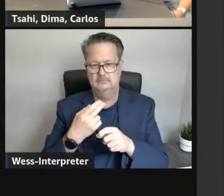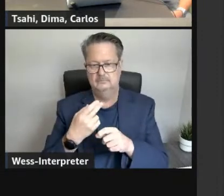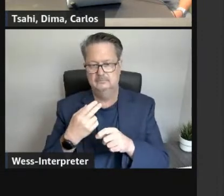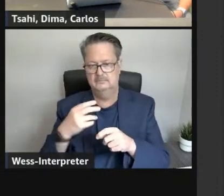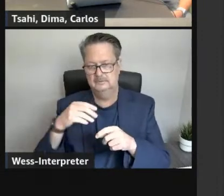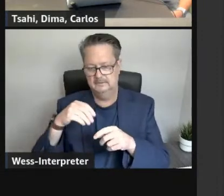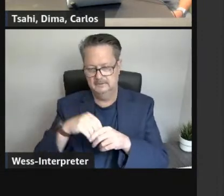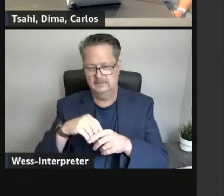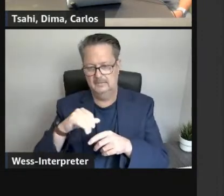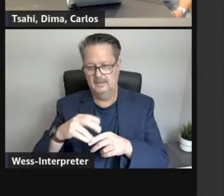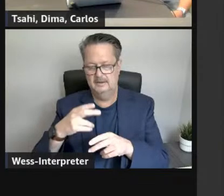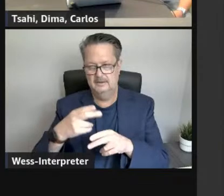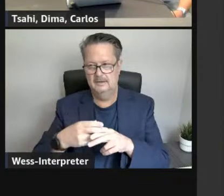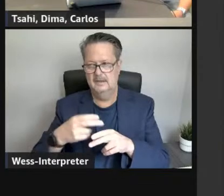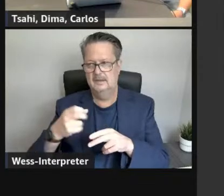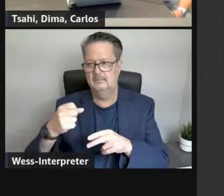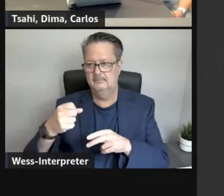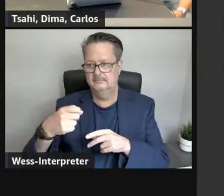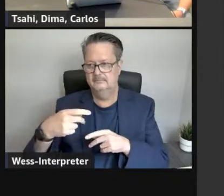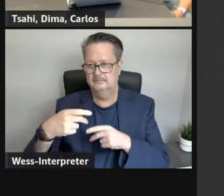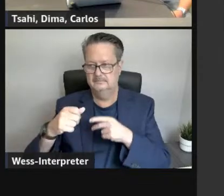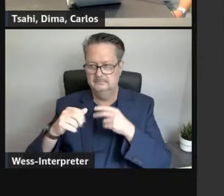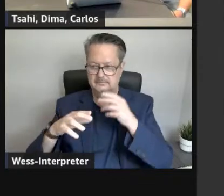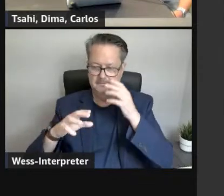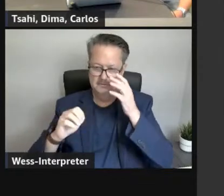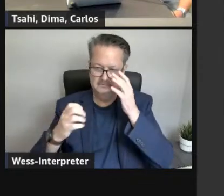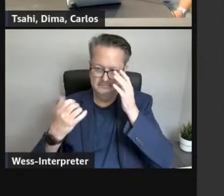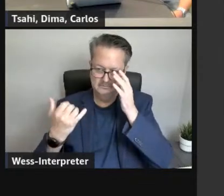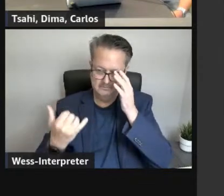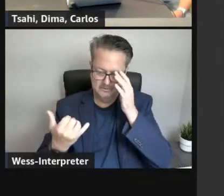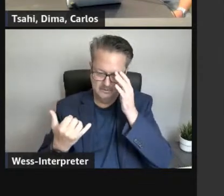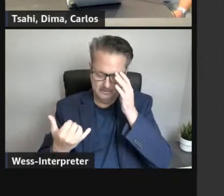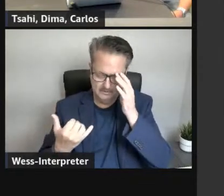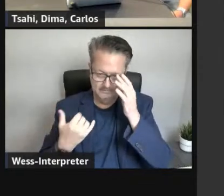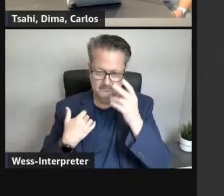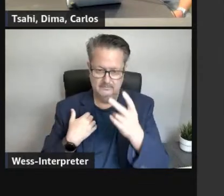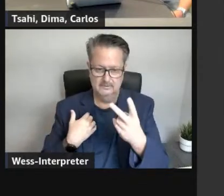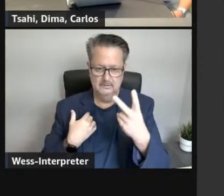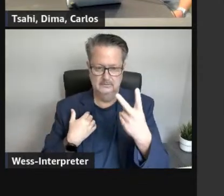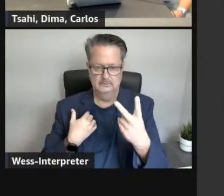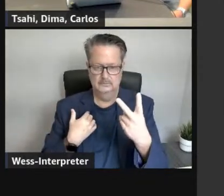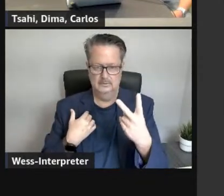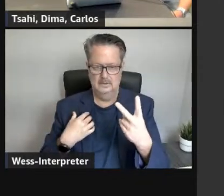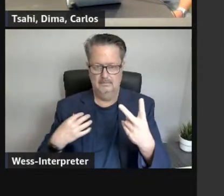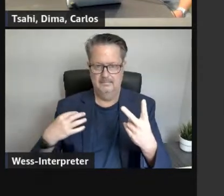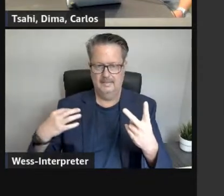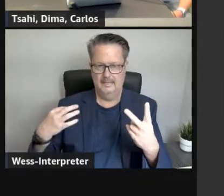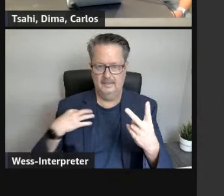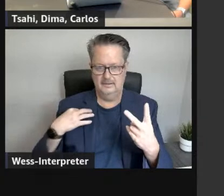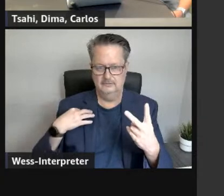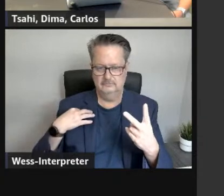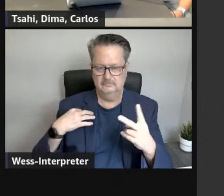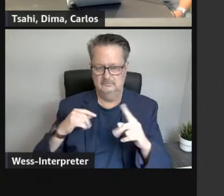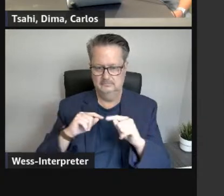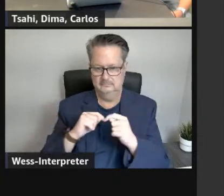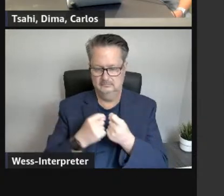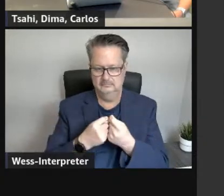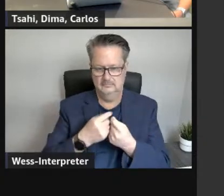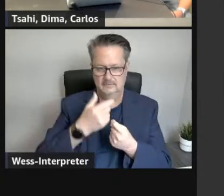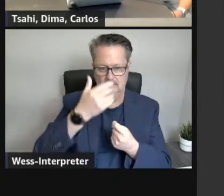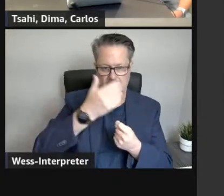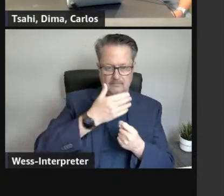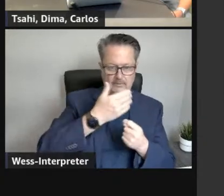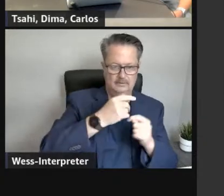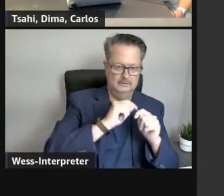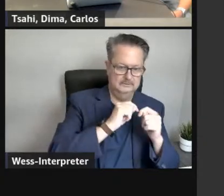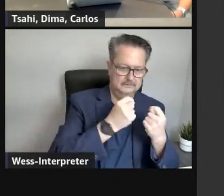namespace. So right now, there are two teams here, two application teams, the front-end team and the Node.js team. And this